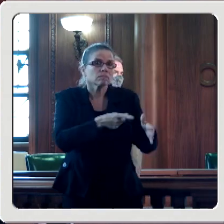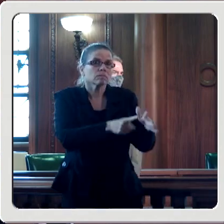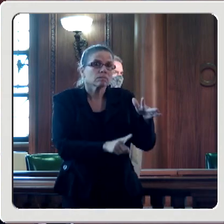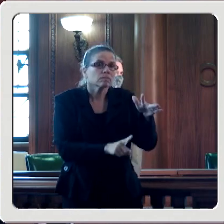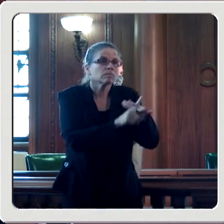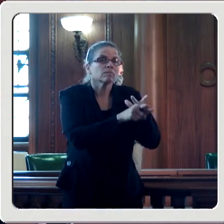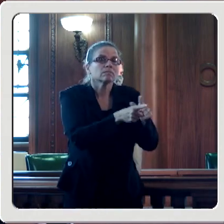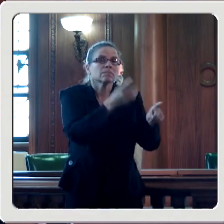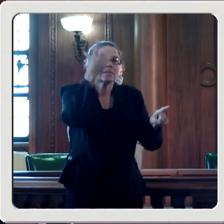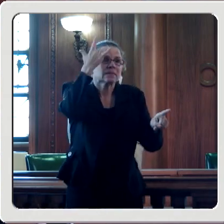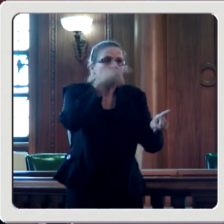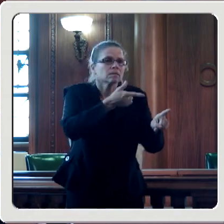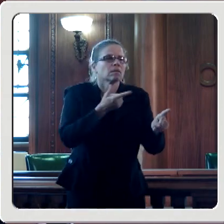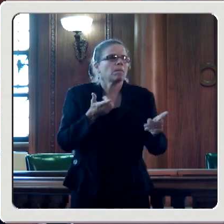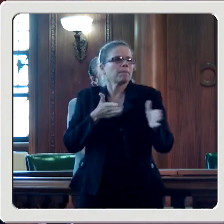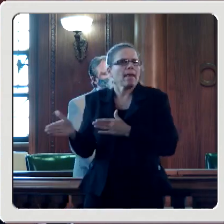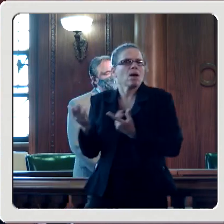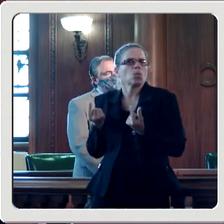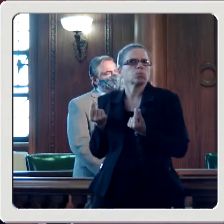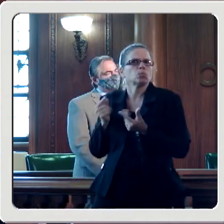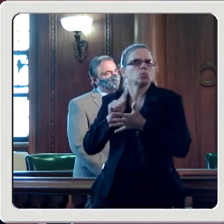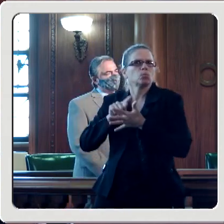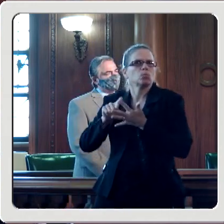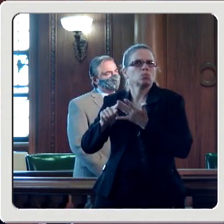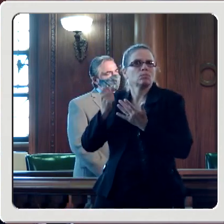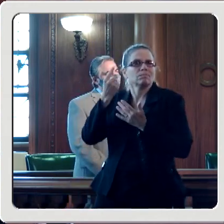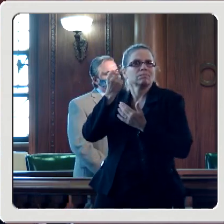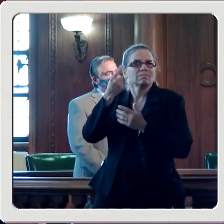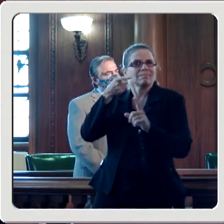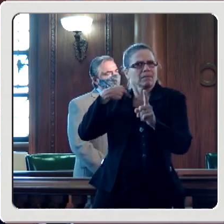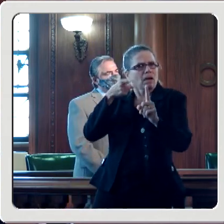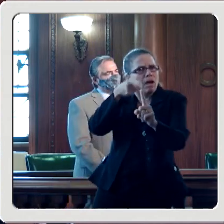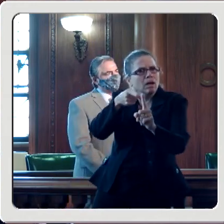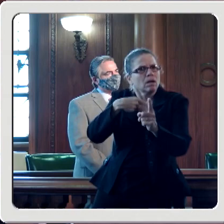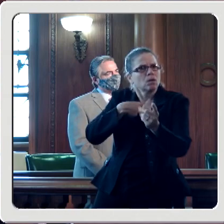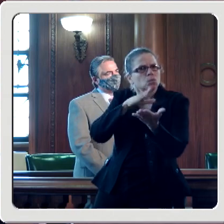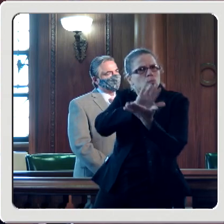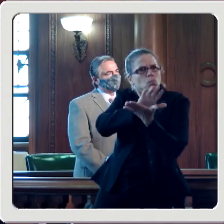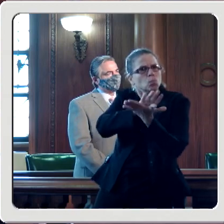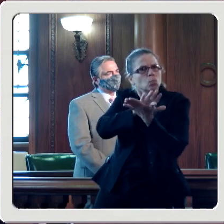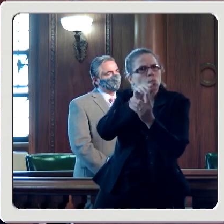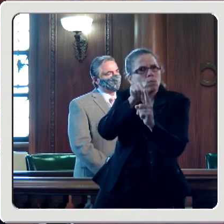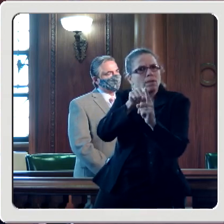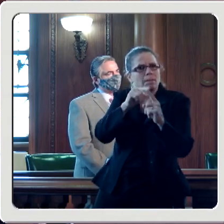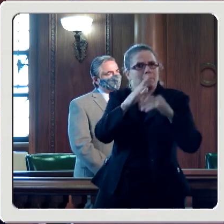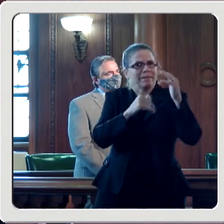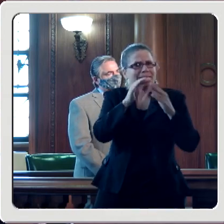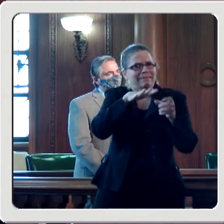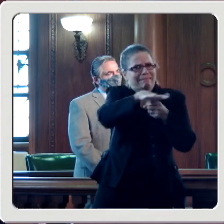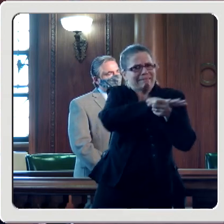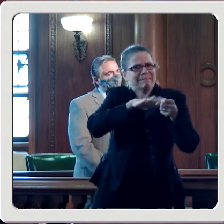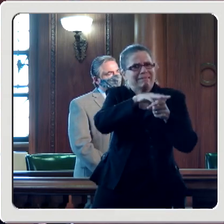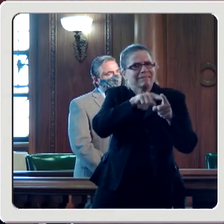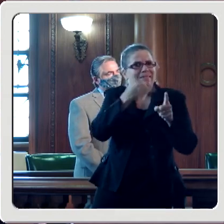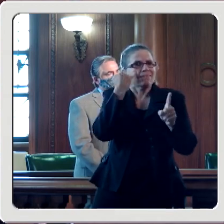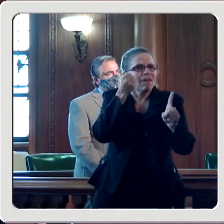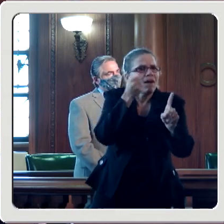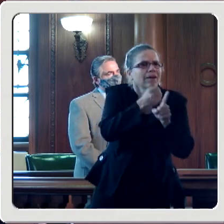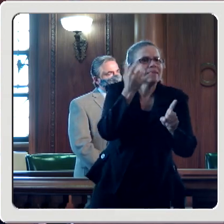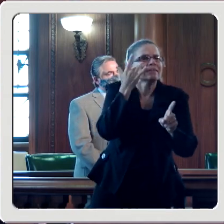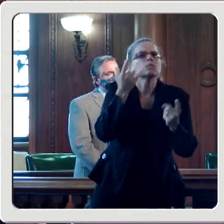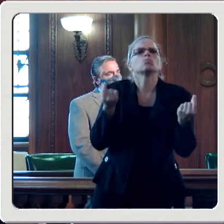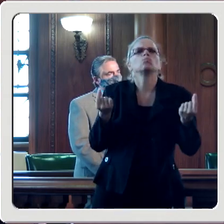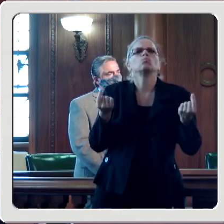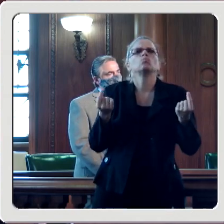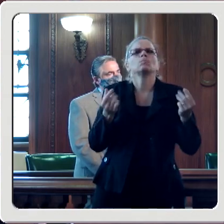specifically about our school buildings. And so those are the guidance that we are using, and that's the guidance